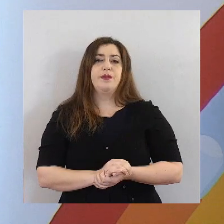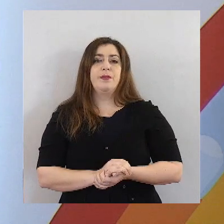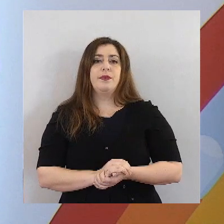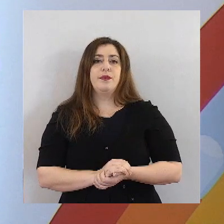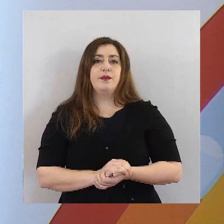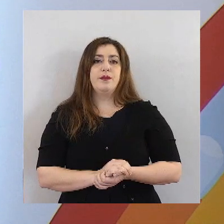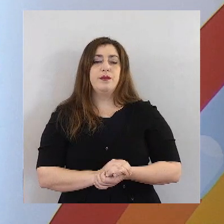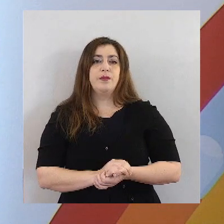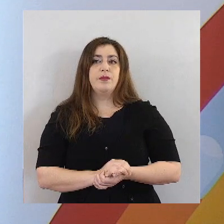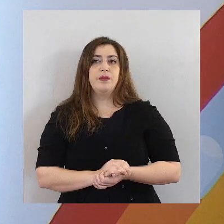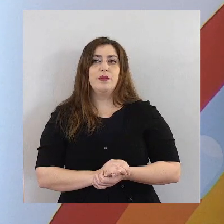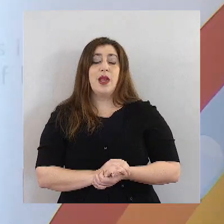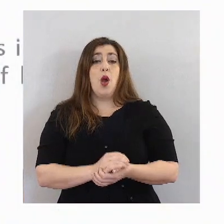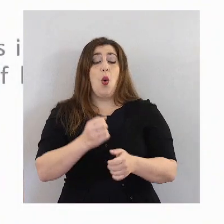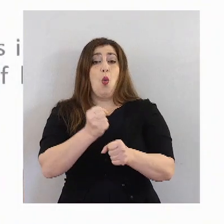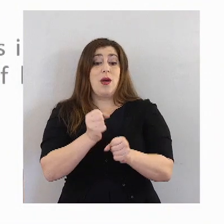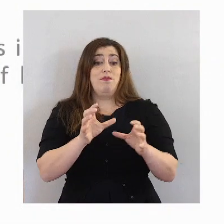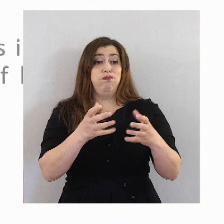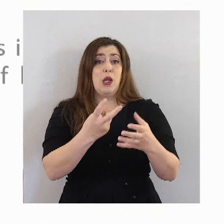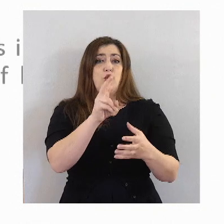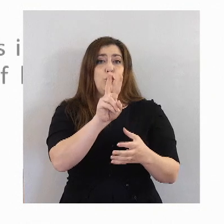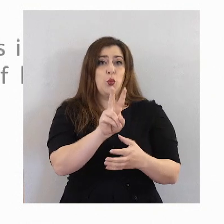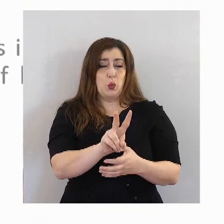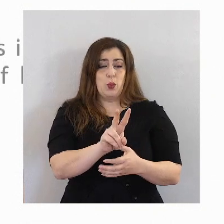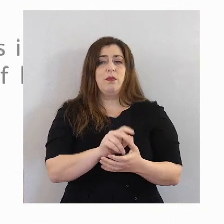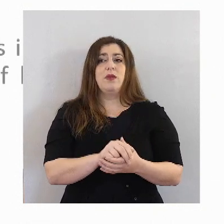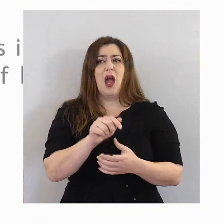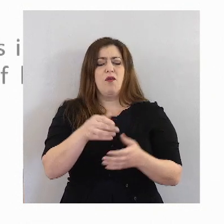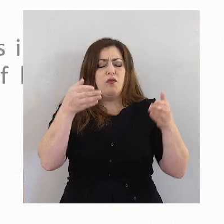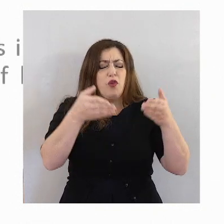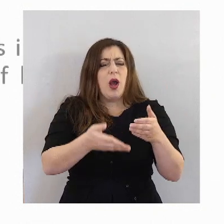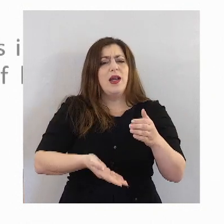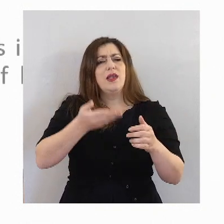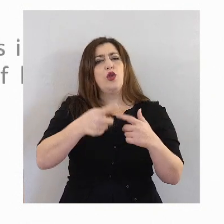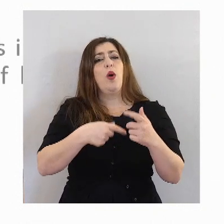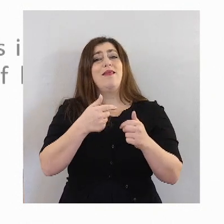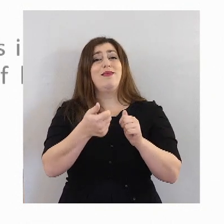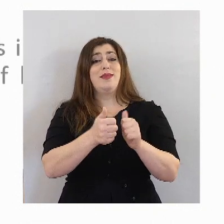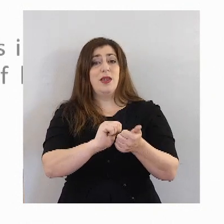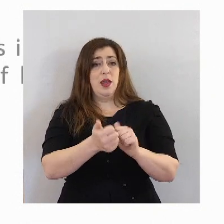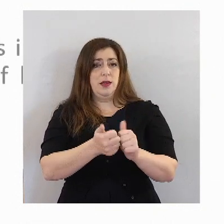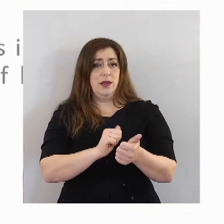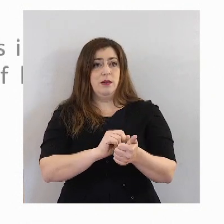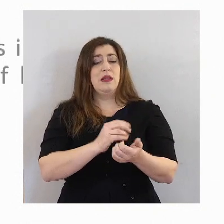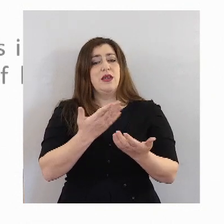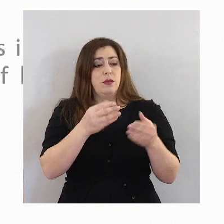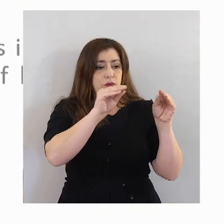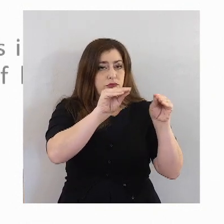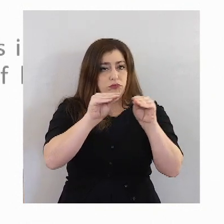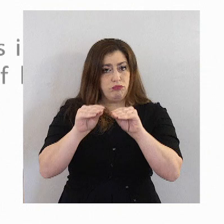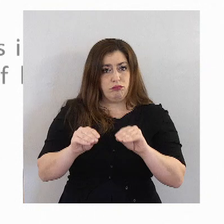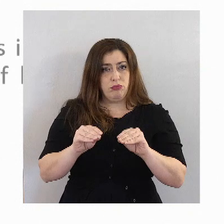package. Work package 2 focused on the training delivery to healthcare practitioners